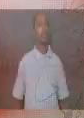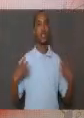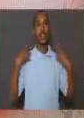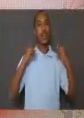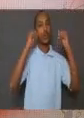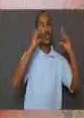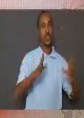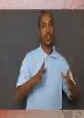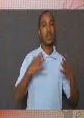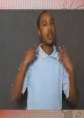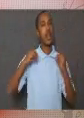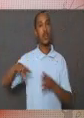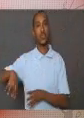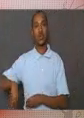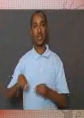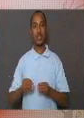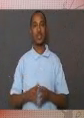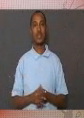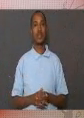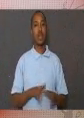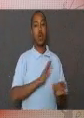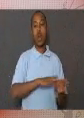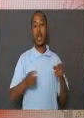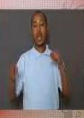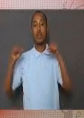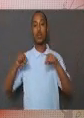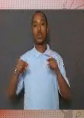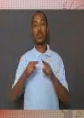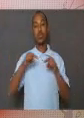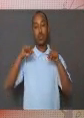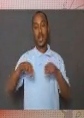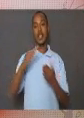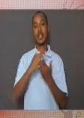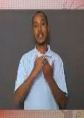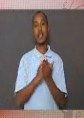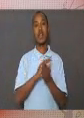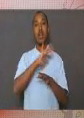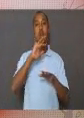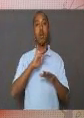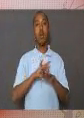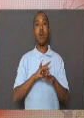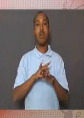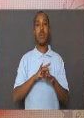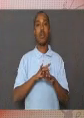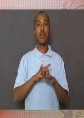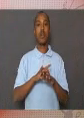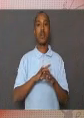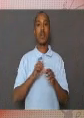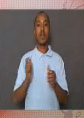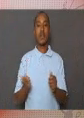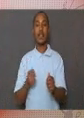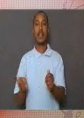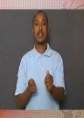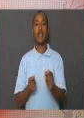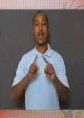Hello, teacher. Hello, students. Welcome to today's lesson on fertilizers and